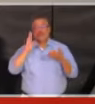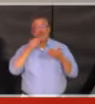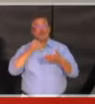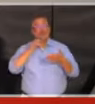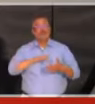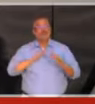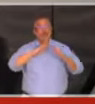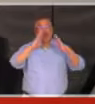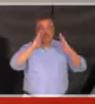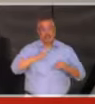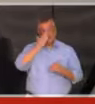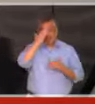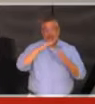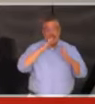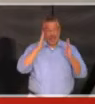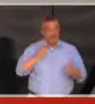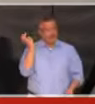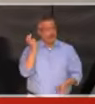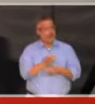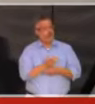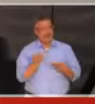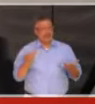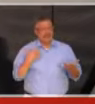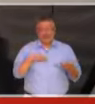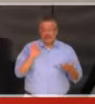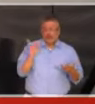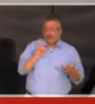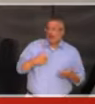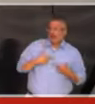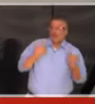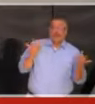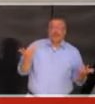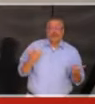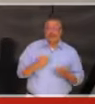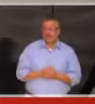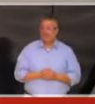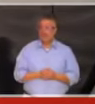student housing, because we know that housing is a big deal for college students.